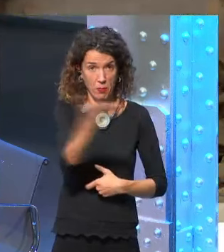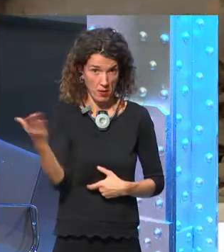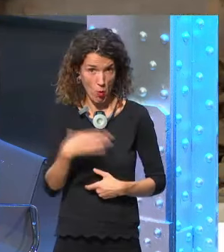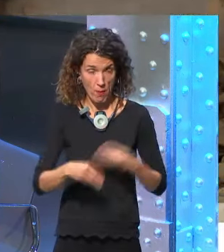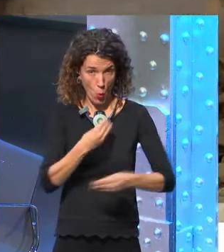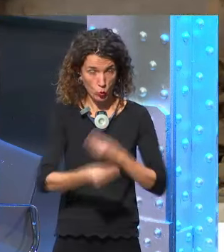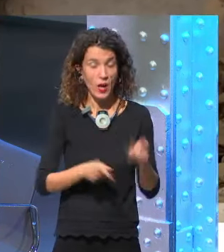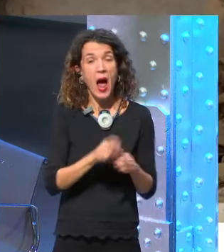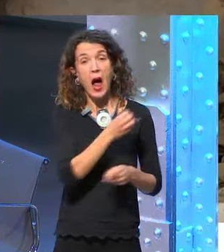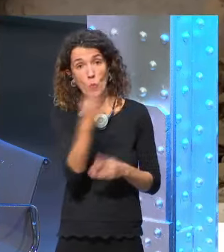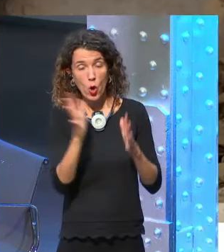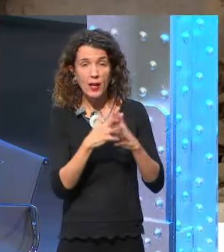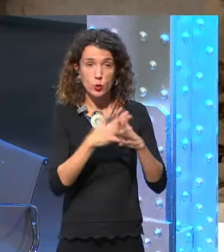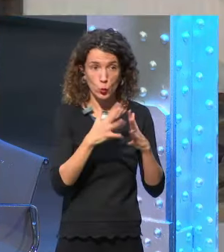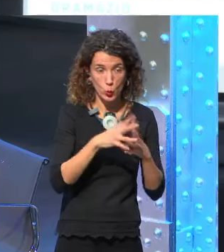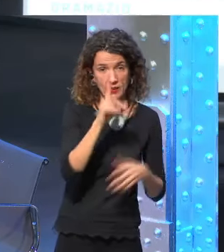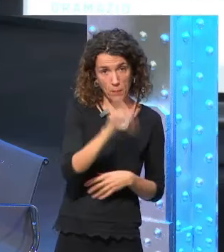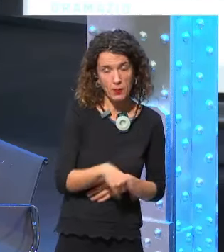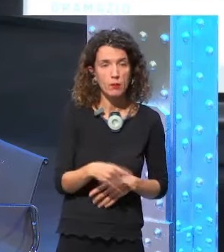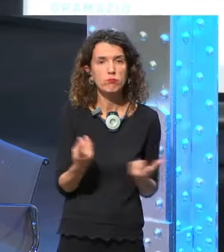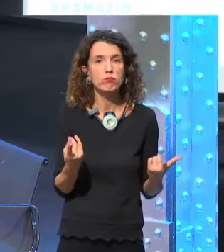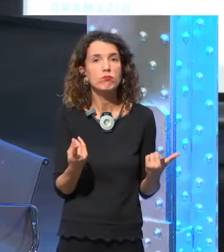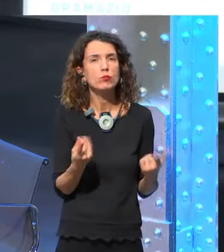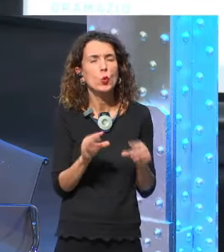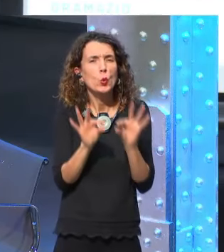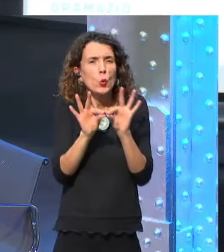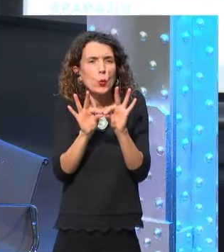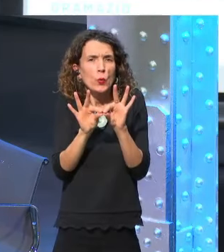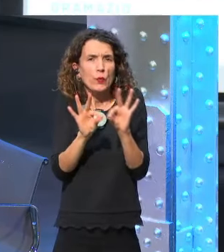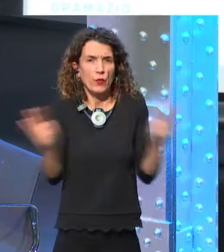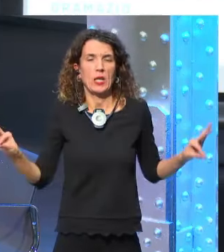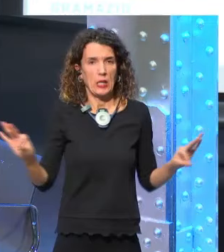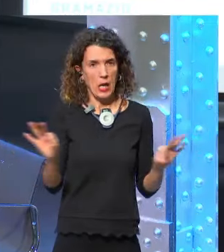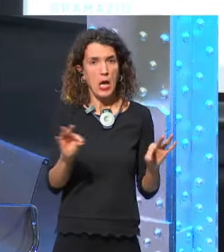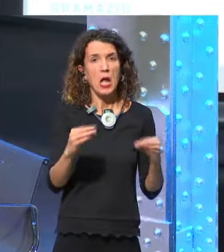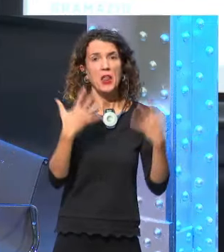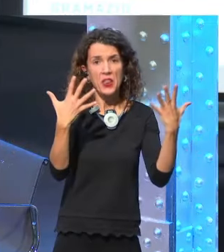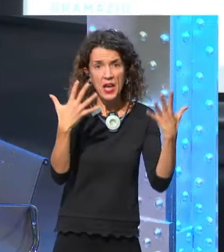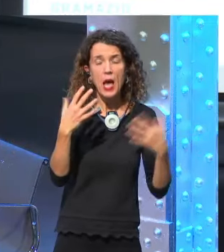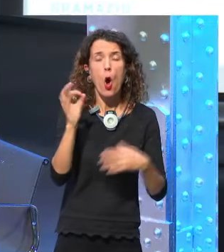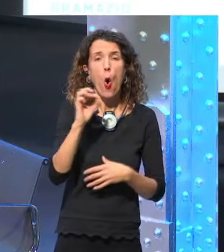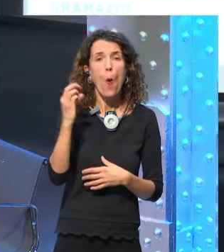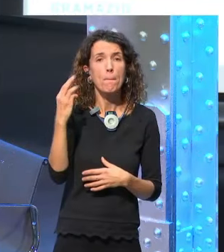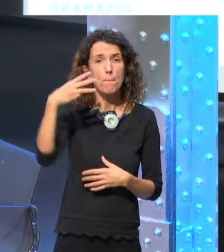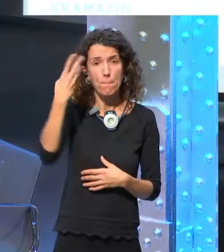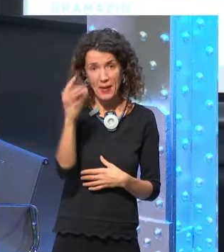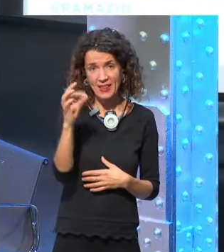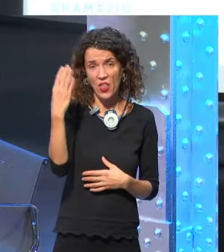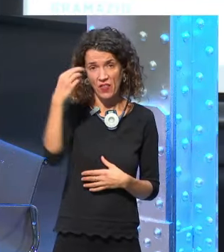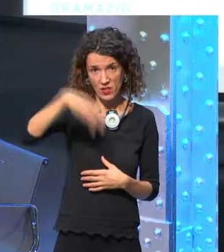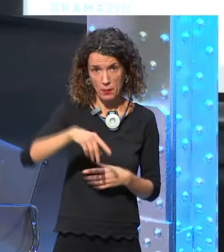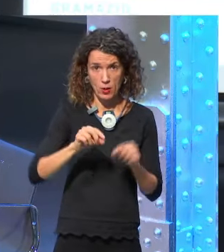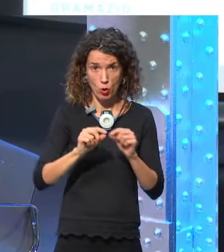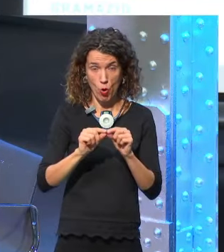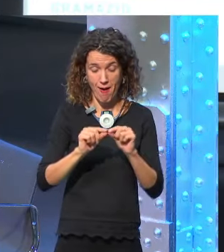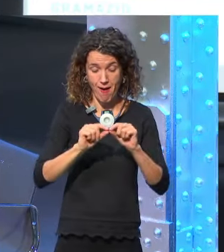points, were very, very slender, so maybe 10, 12 centimeters slender. Then the highest point, I think, was 2 meters 30, which